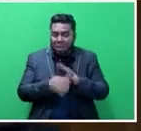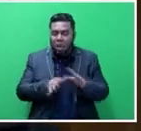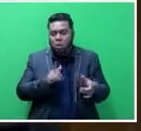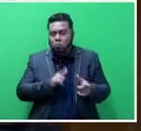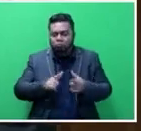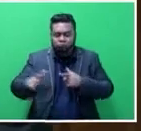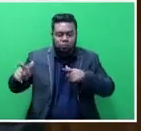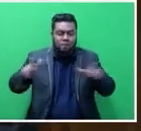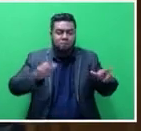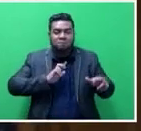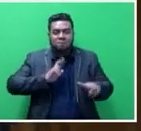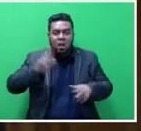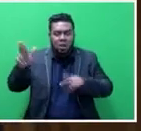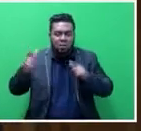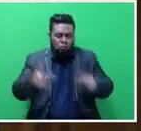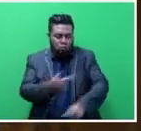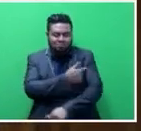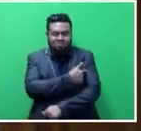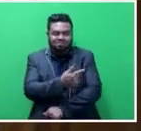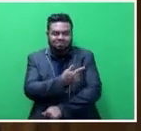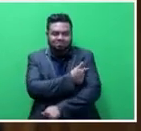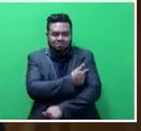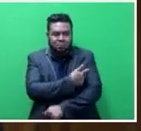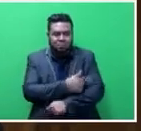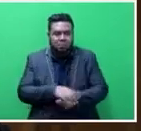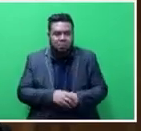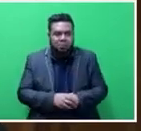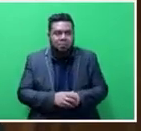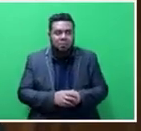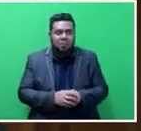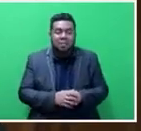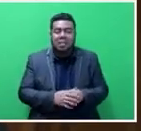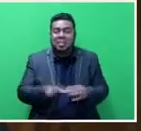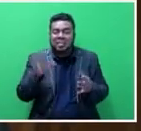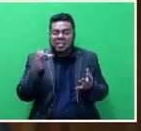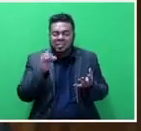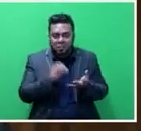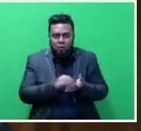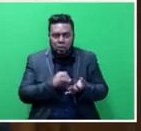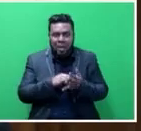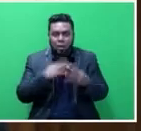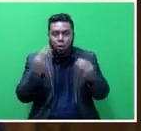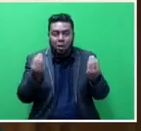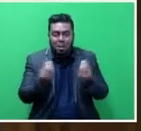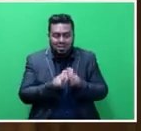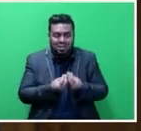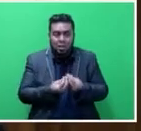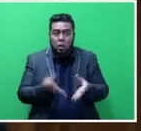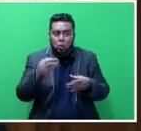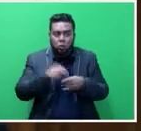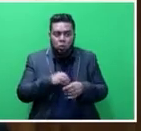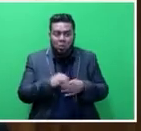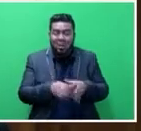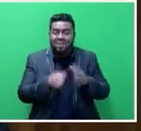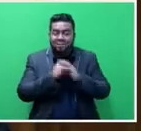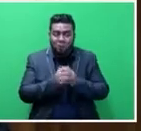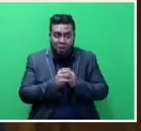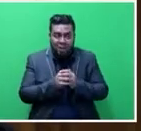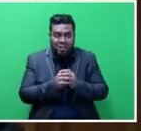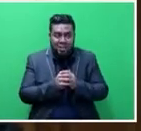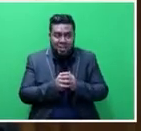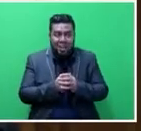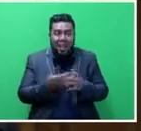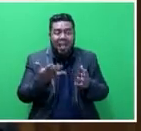long-distance travel to get us vaccinated. Civil society organizations, including FRIEND and